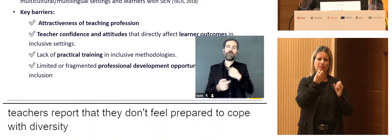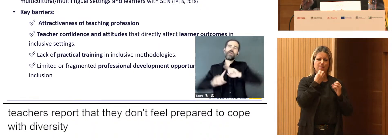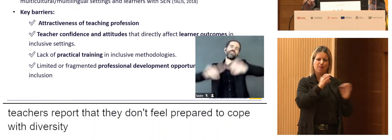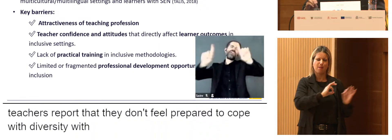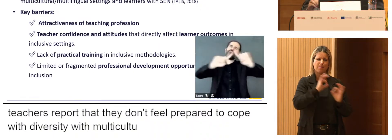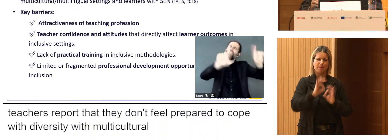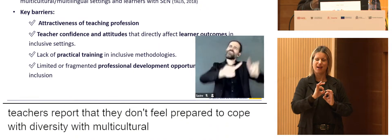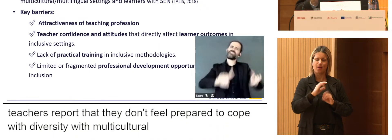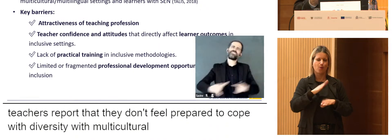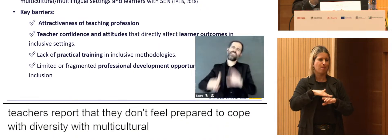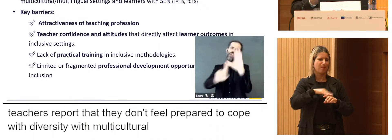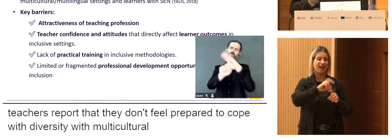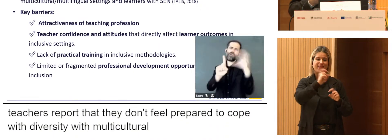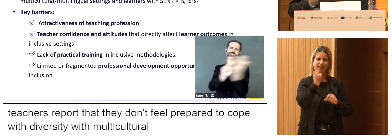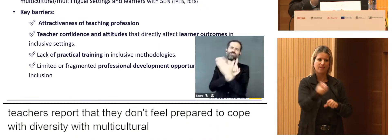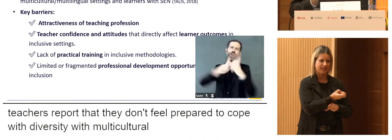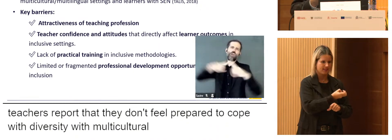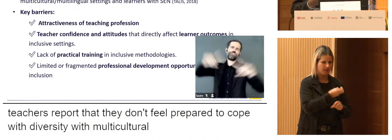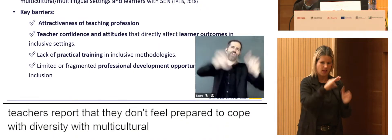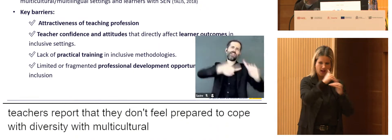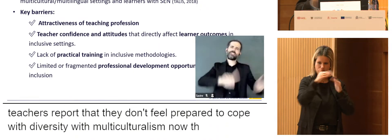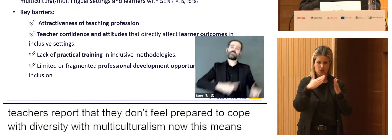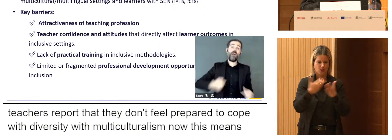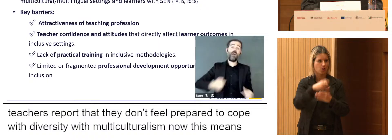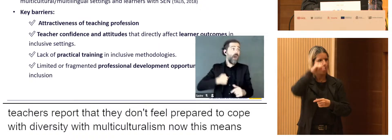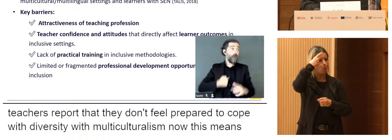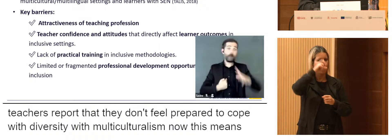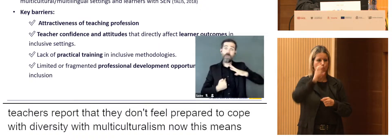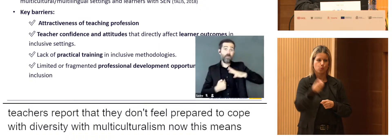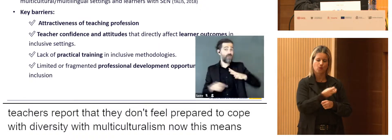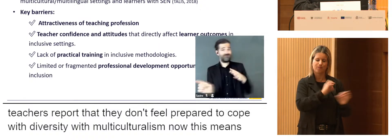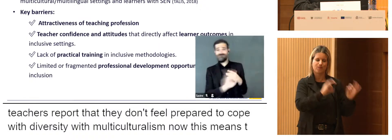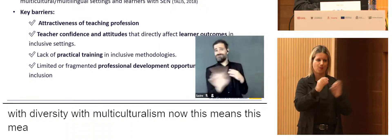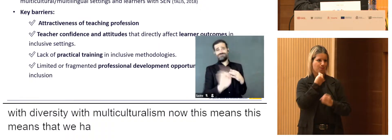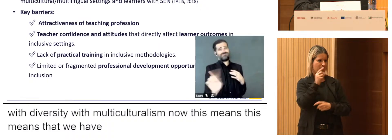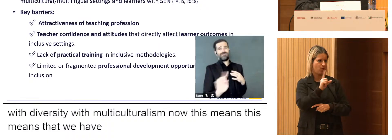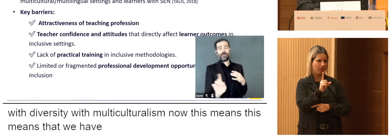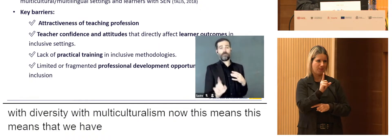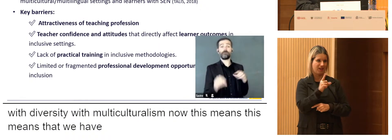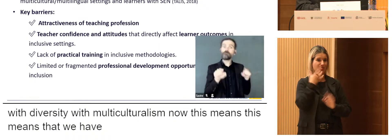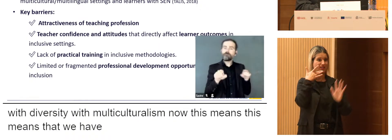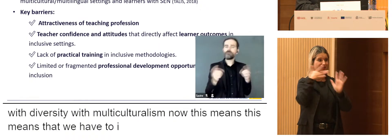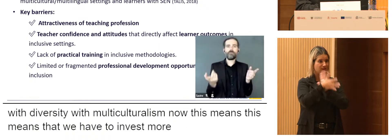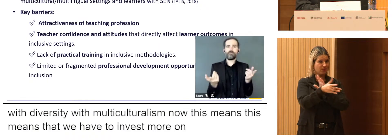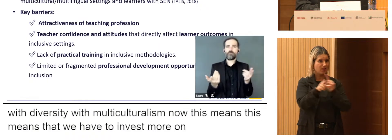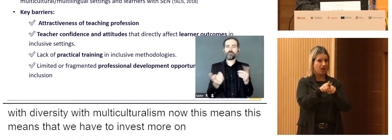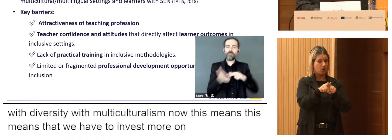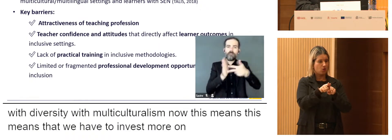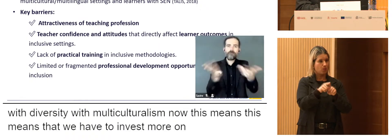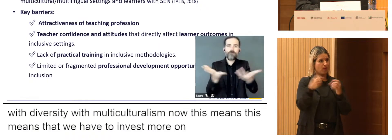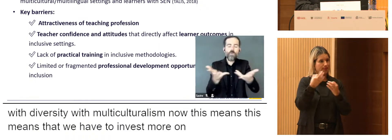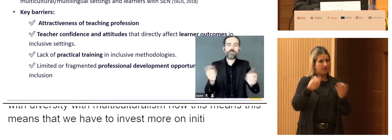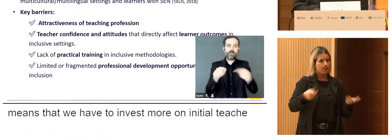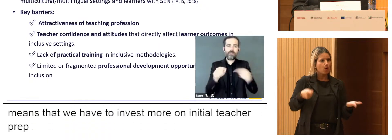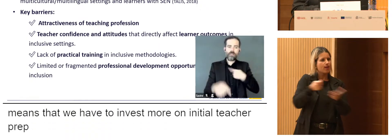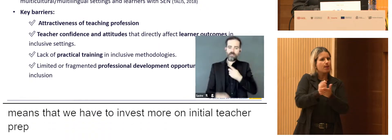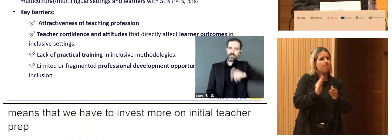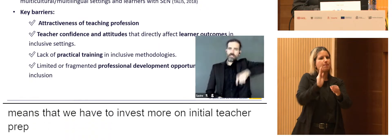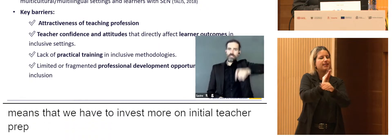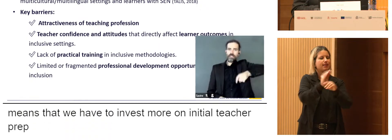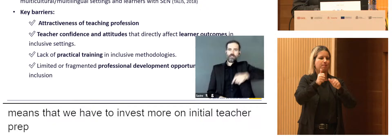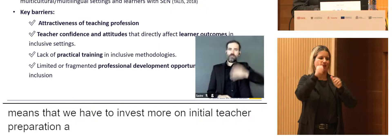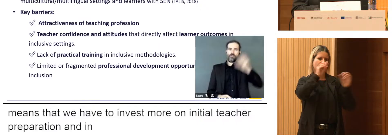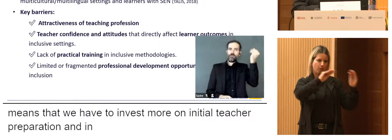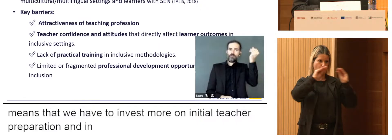multiculturalism. Now, this means that we have to invest more on initial teacher preparation and in